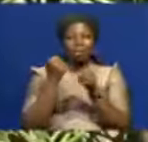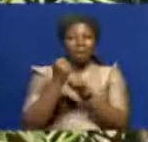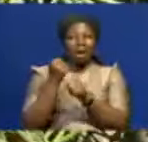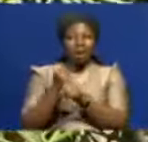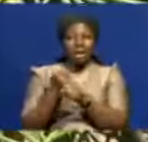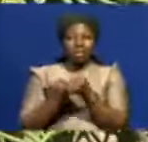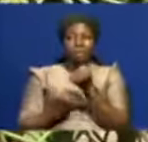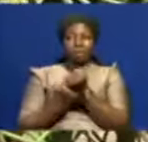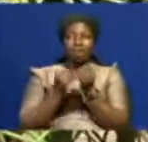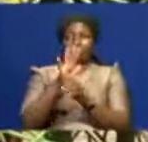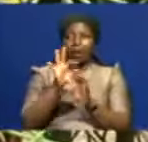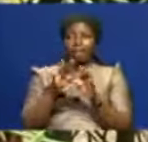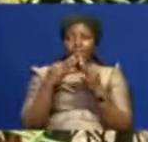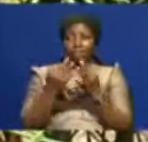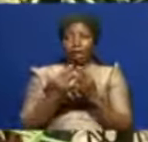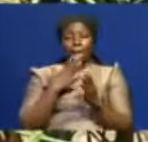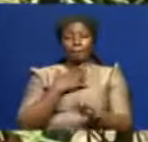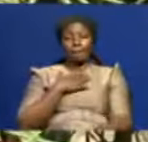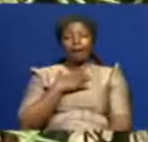wangu alingonjeka